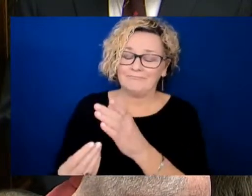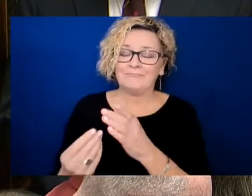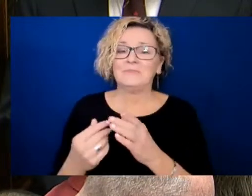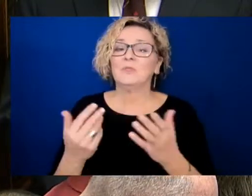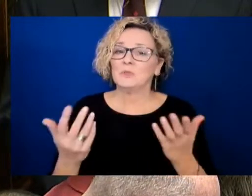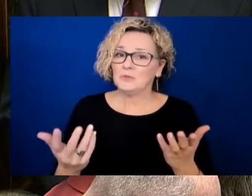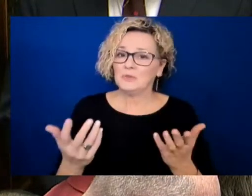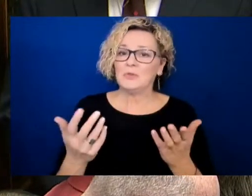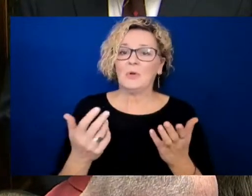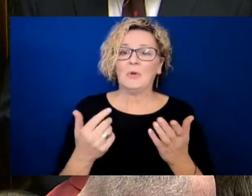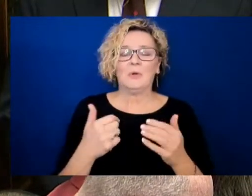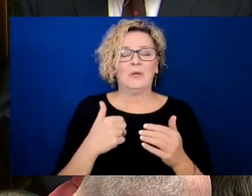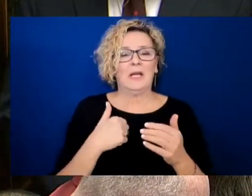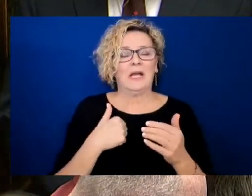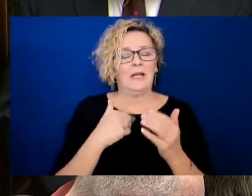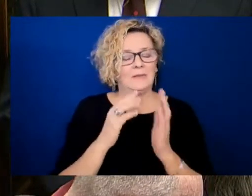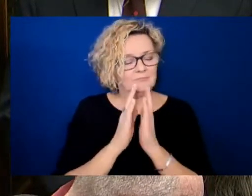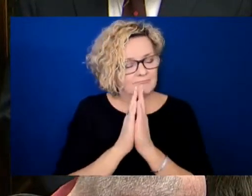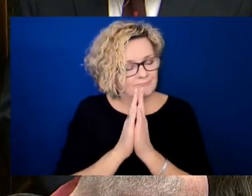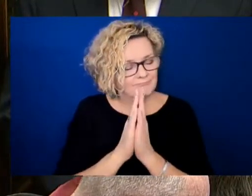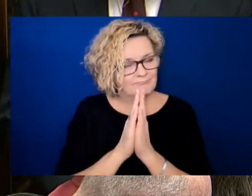the Mistimuch that